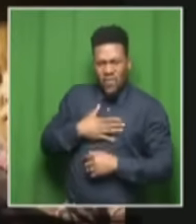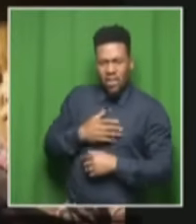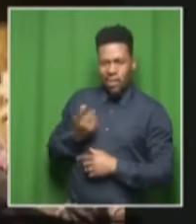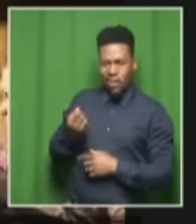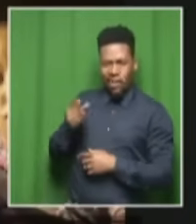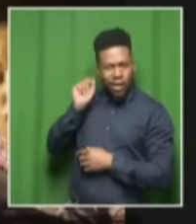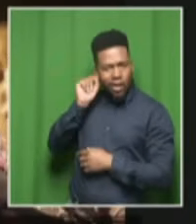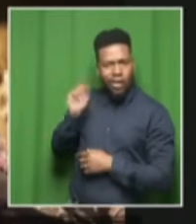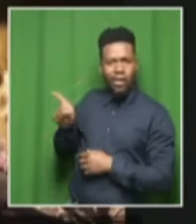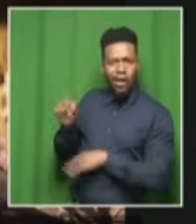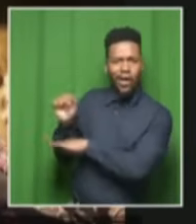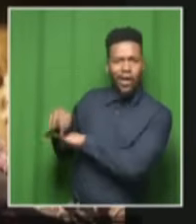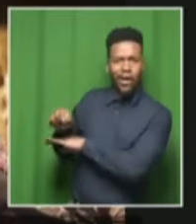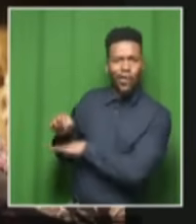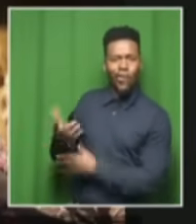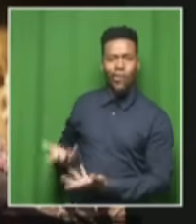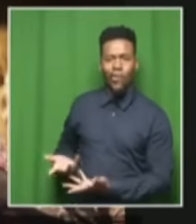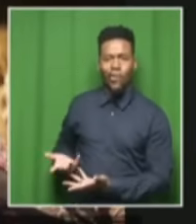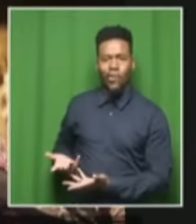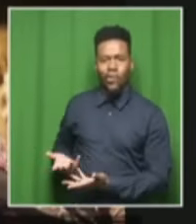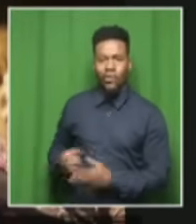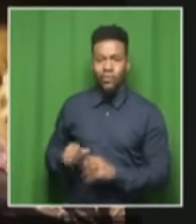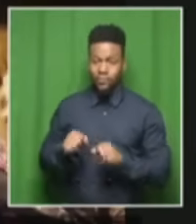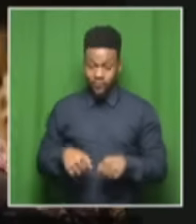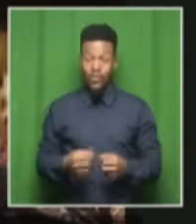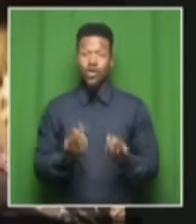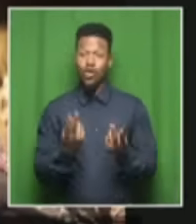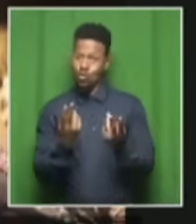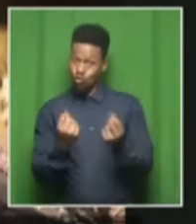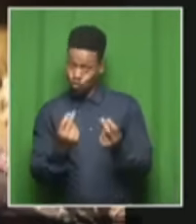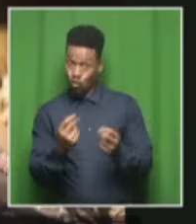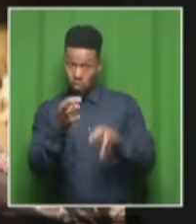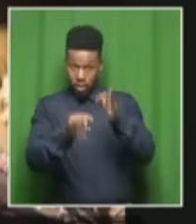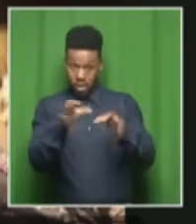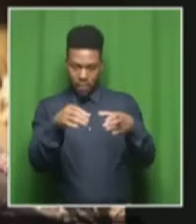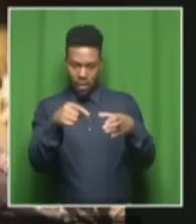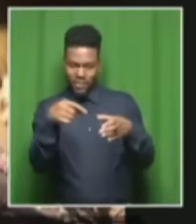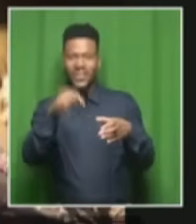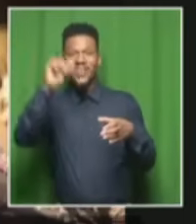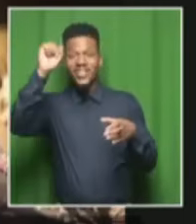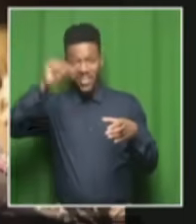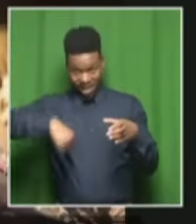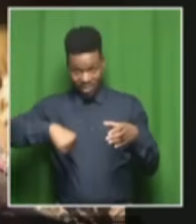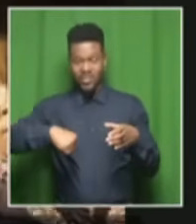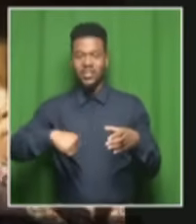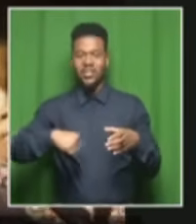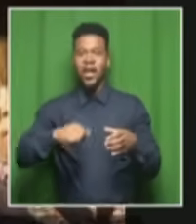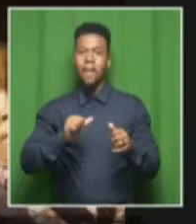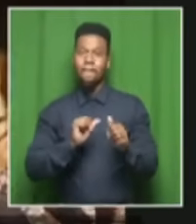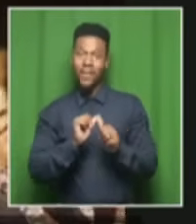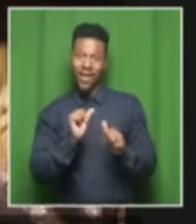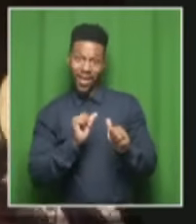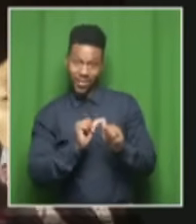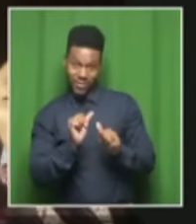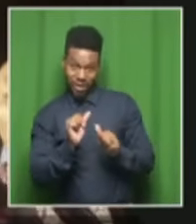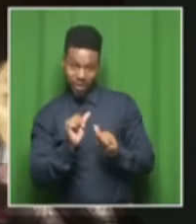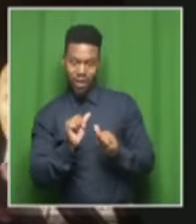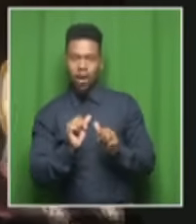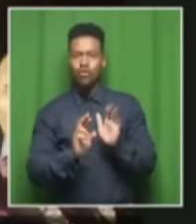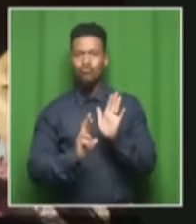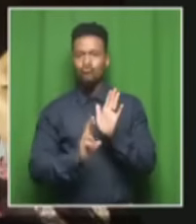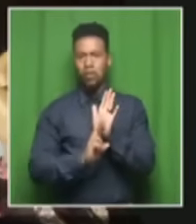of exclusion. Even the new parties, yes, they've got, you know, a better representation of young people